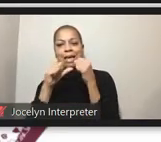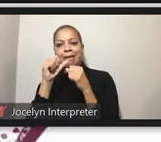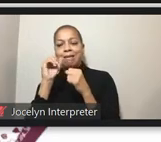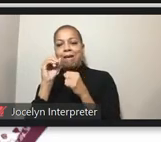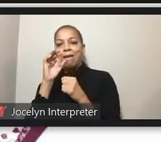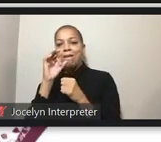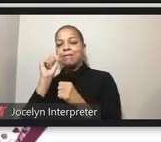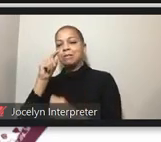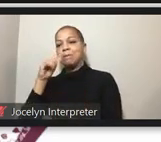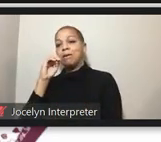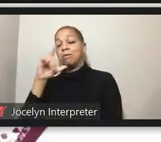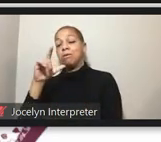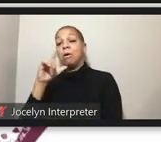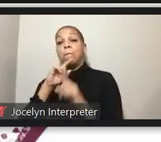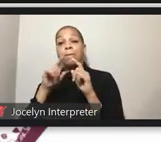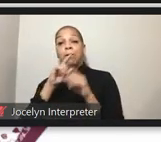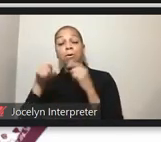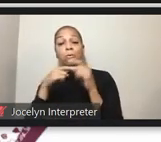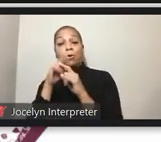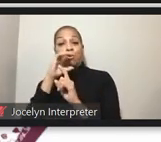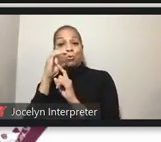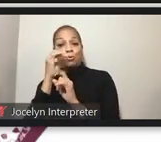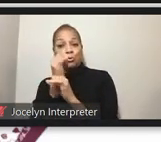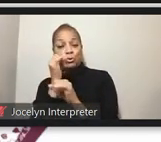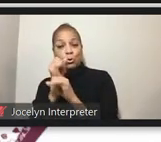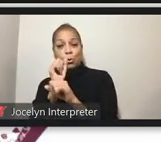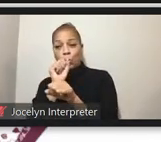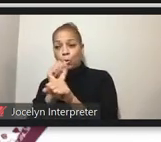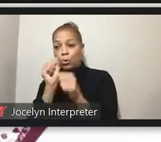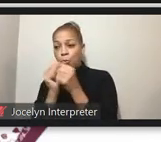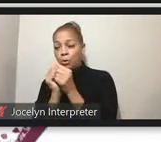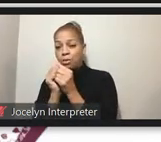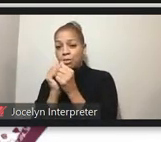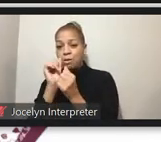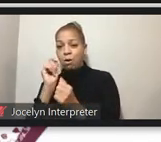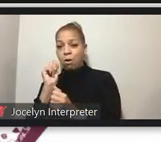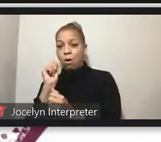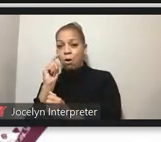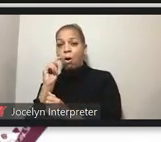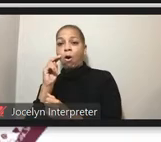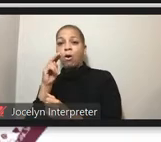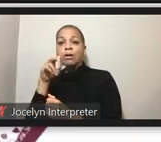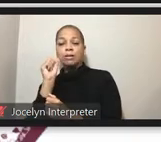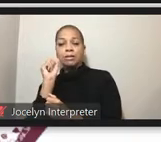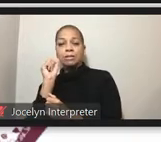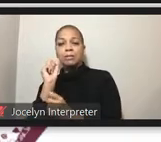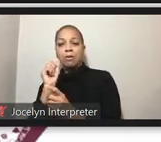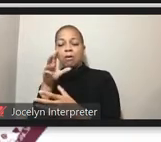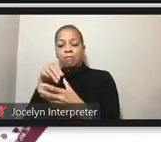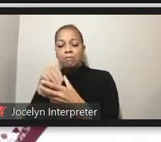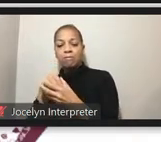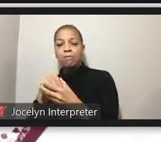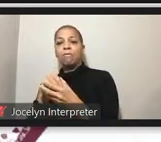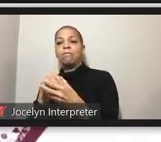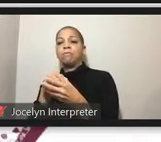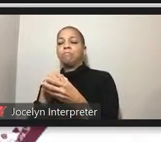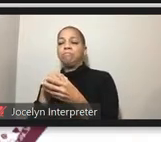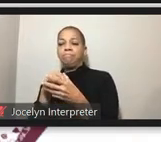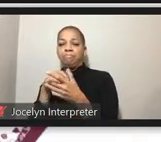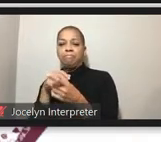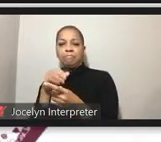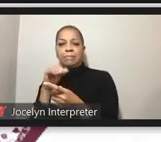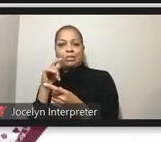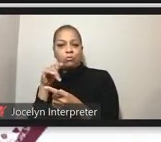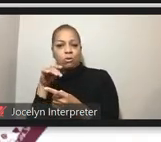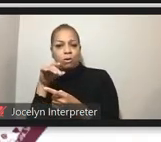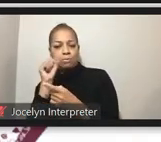cultural institutions, working with artists engaging in a politics of interruption, decide the kind